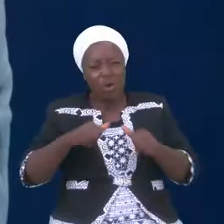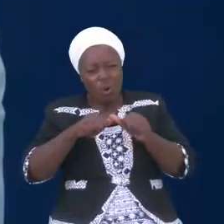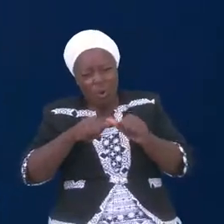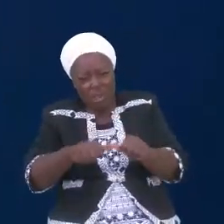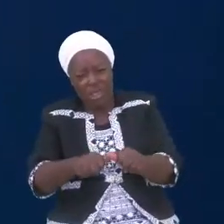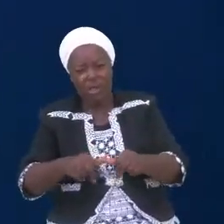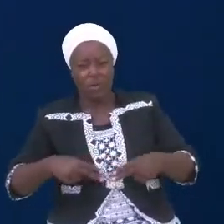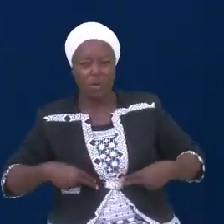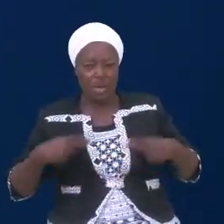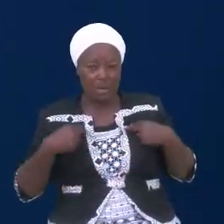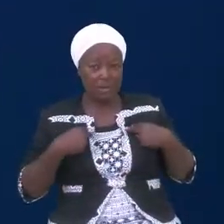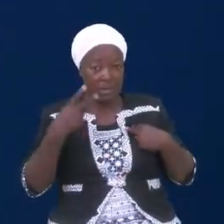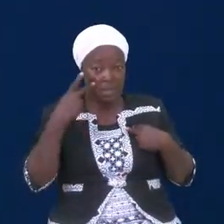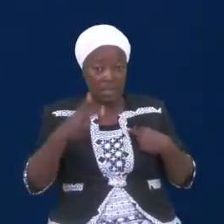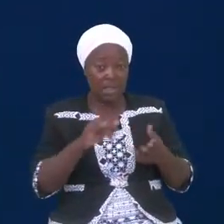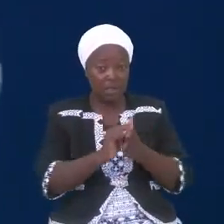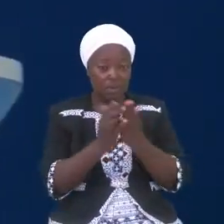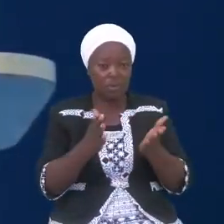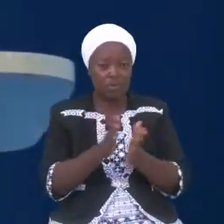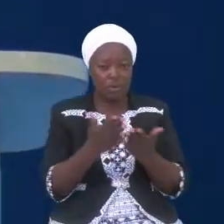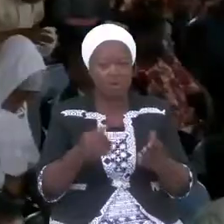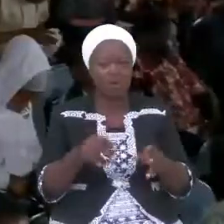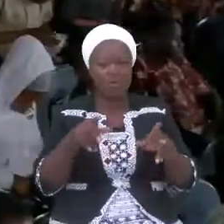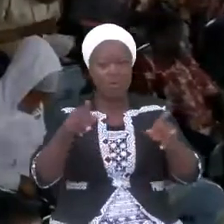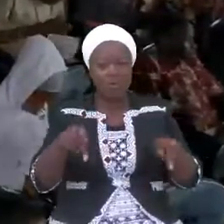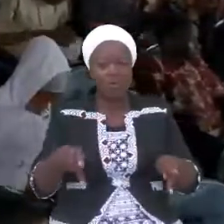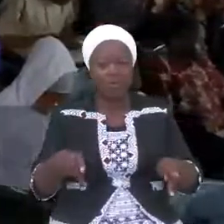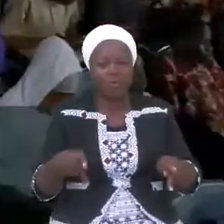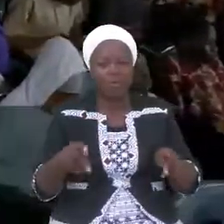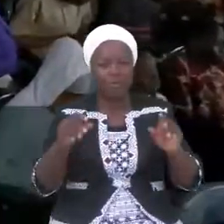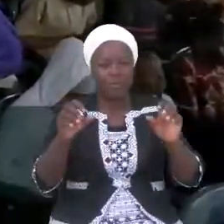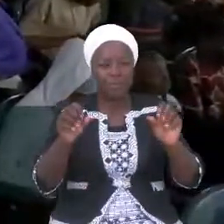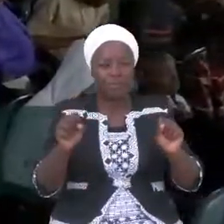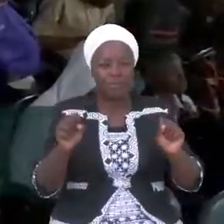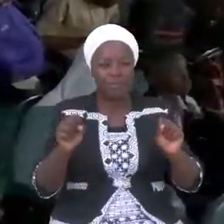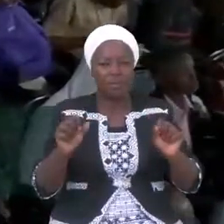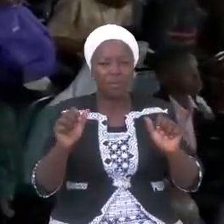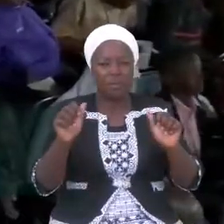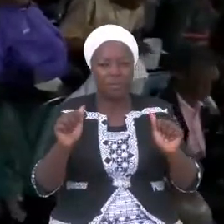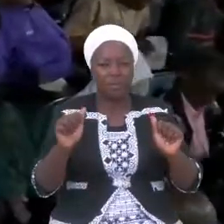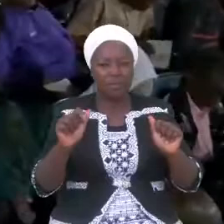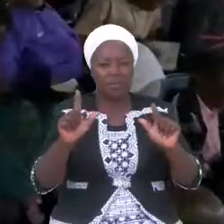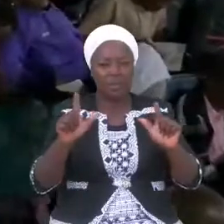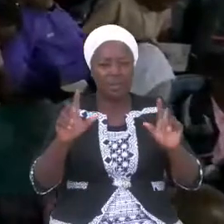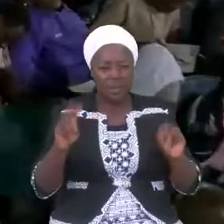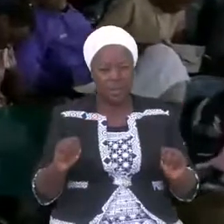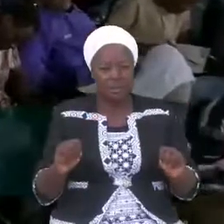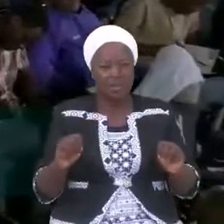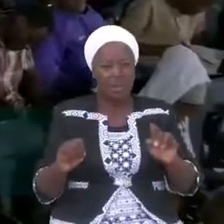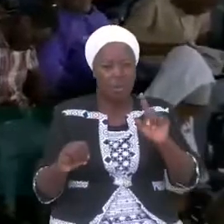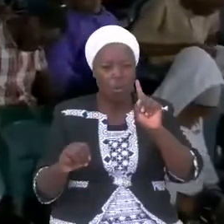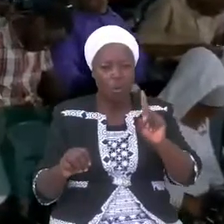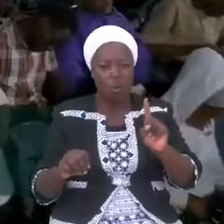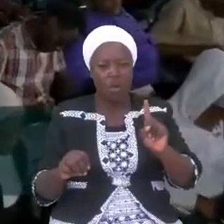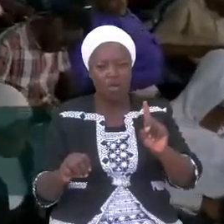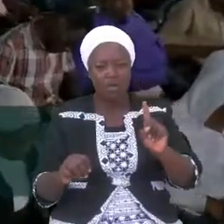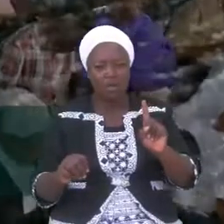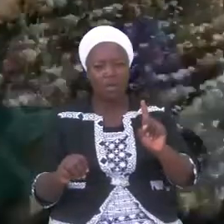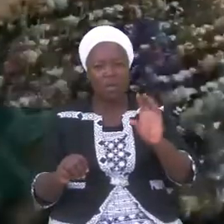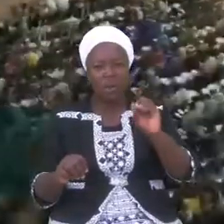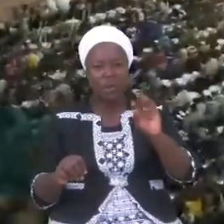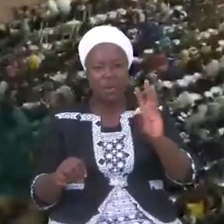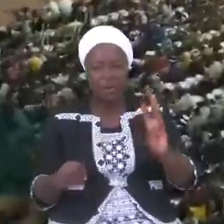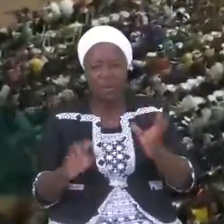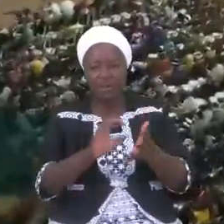at Psalm 106, verse 35. It says, but they